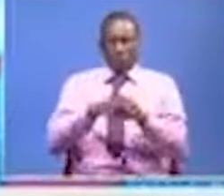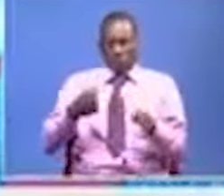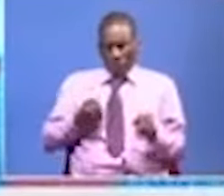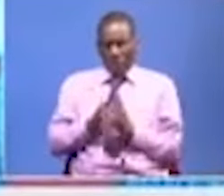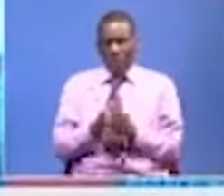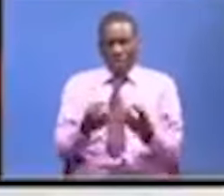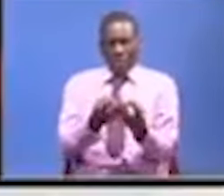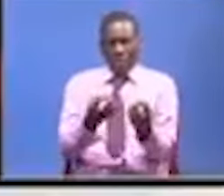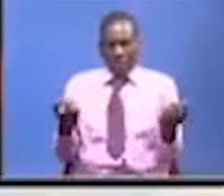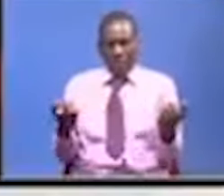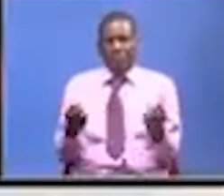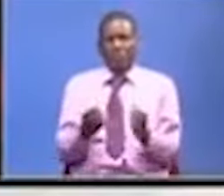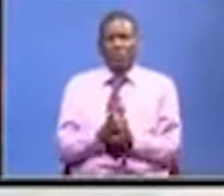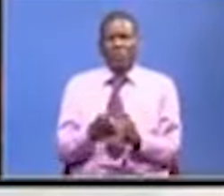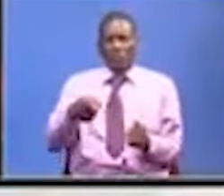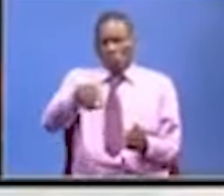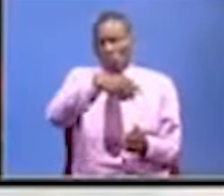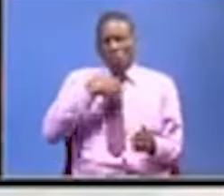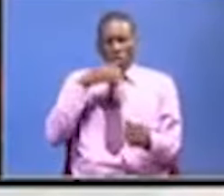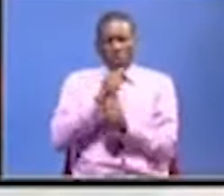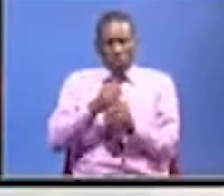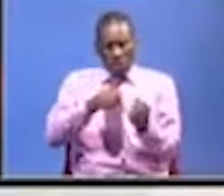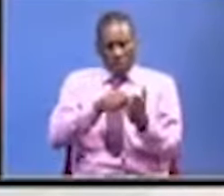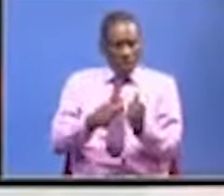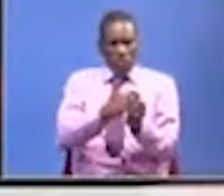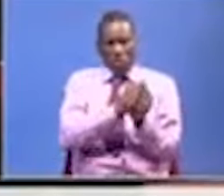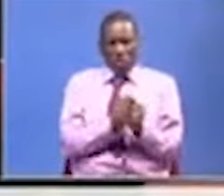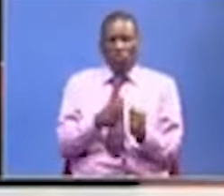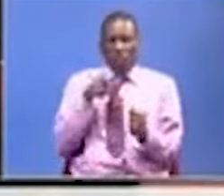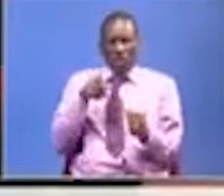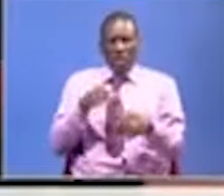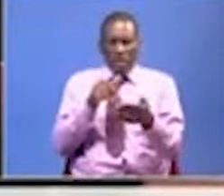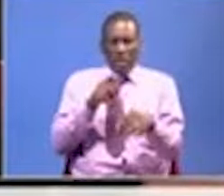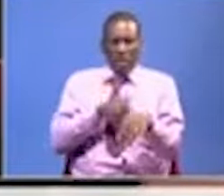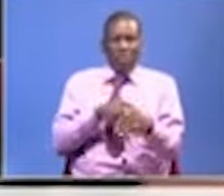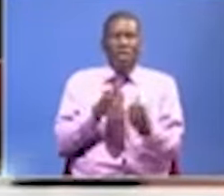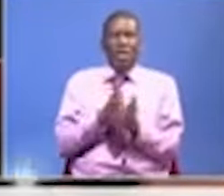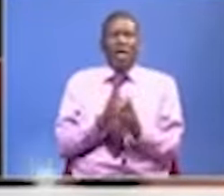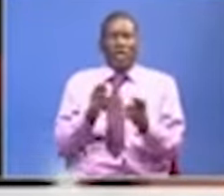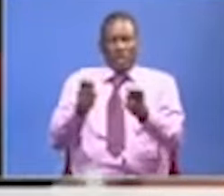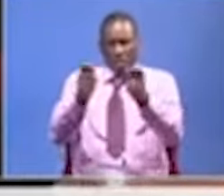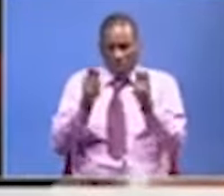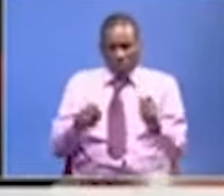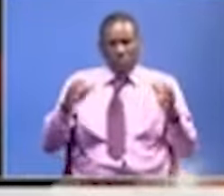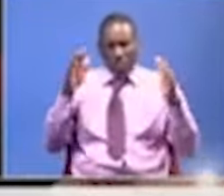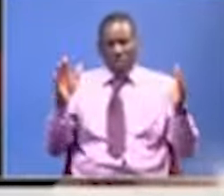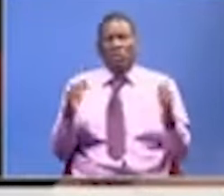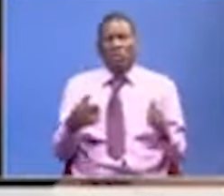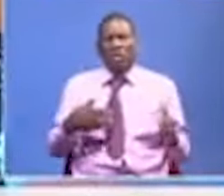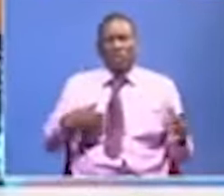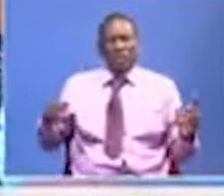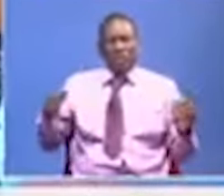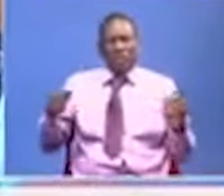bench. We've worked really hard for the entire season, and the reward was great in achieving going to the